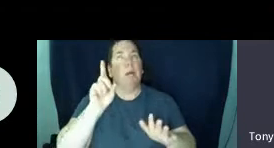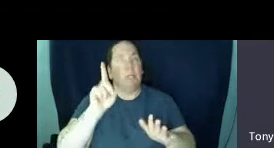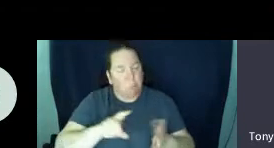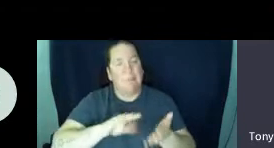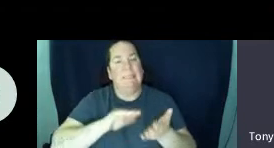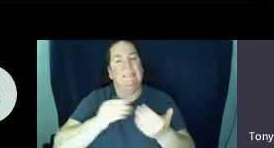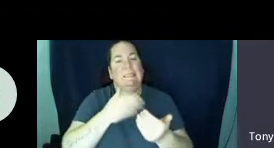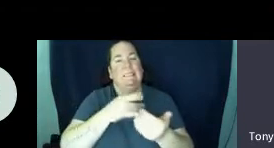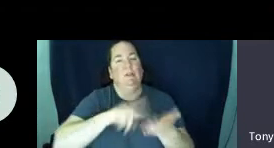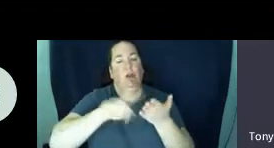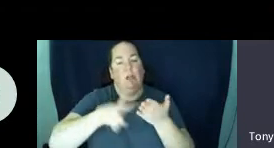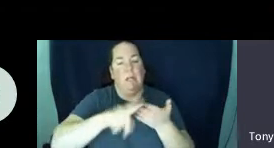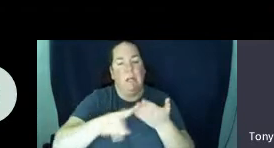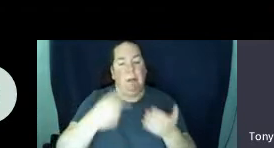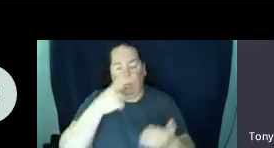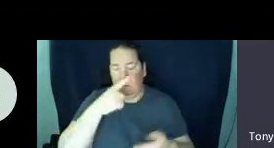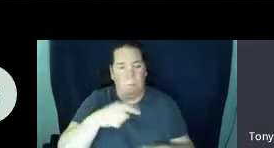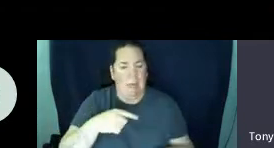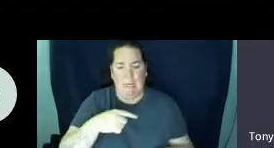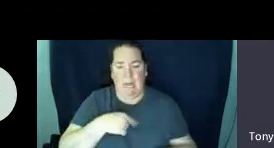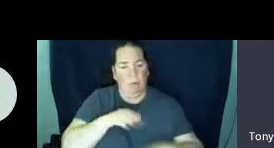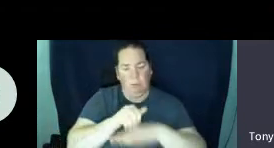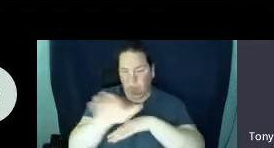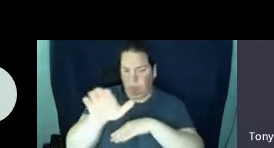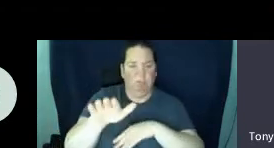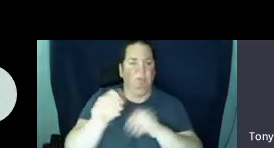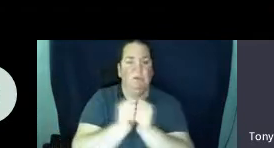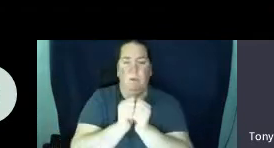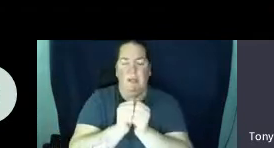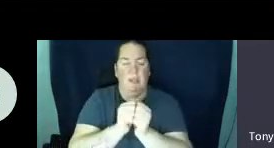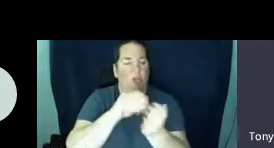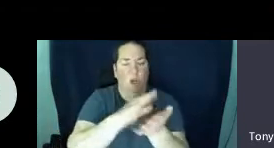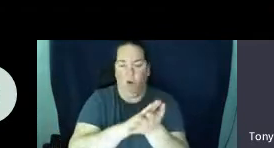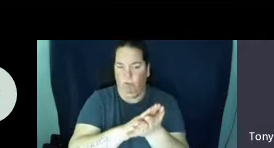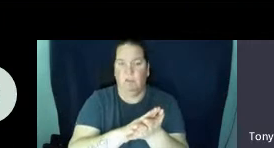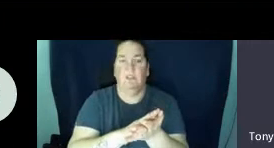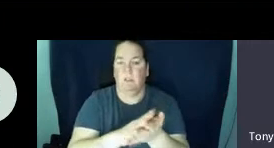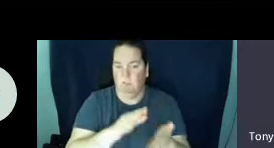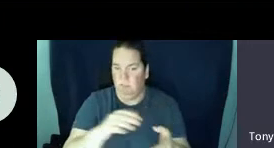can look that up and we'll send it out with the notes.